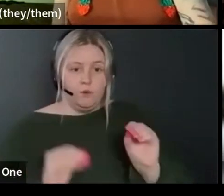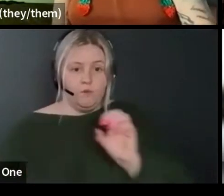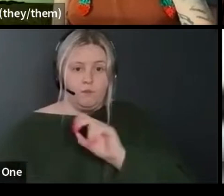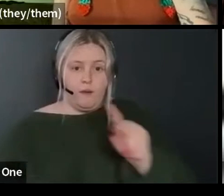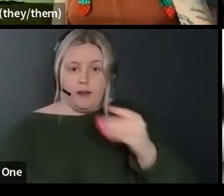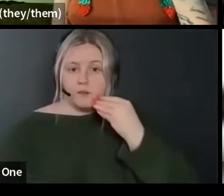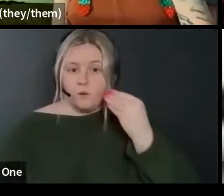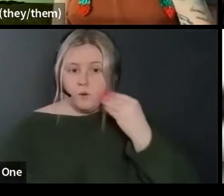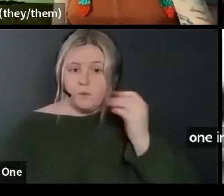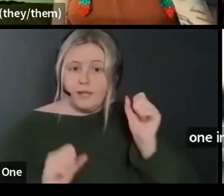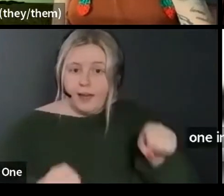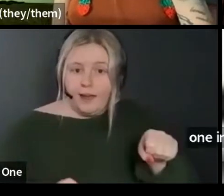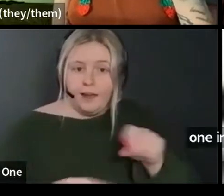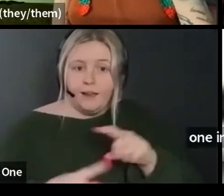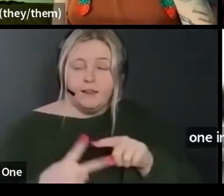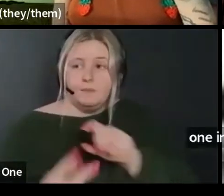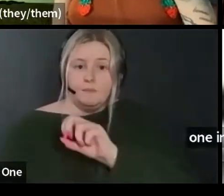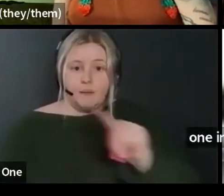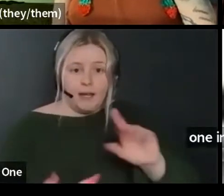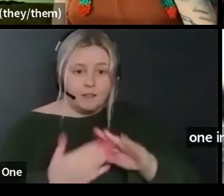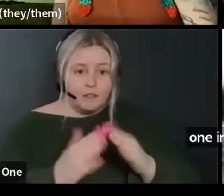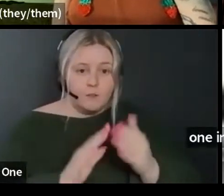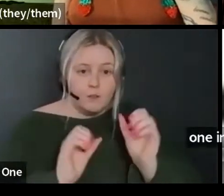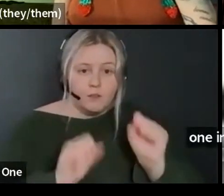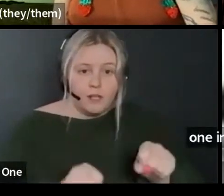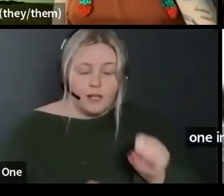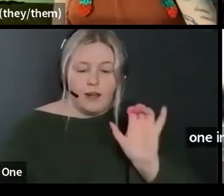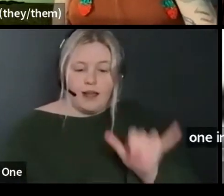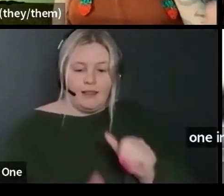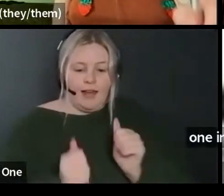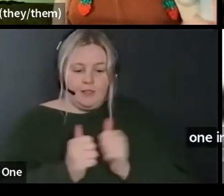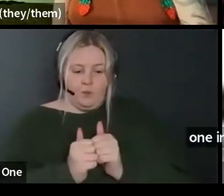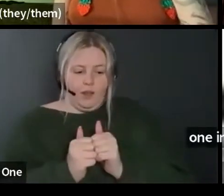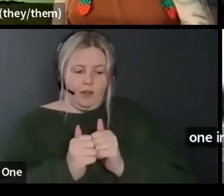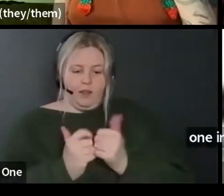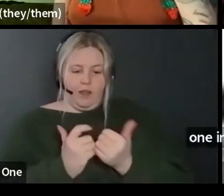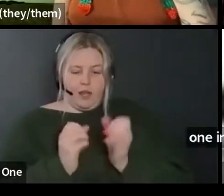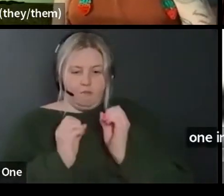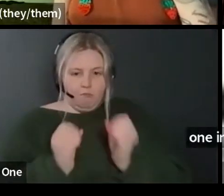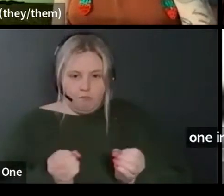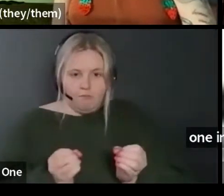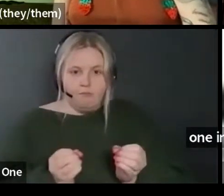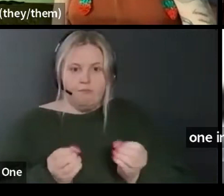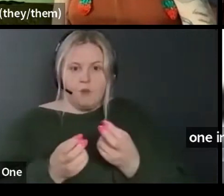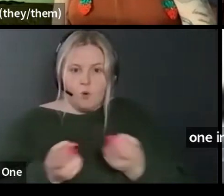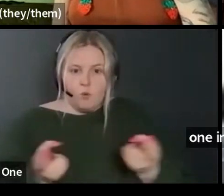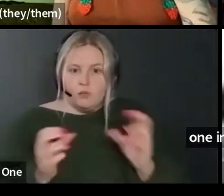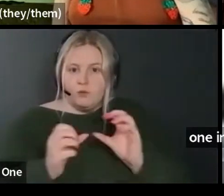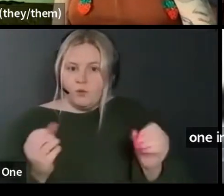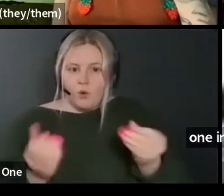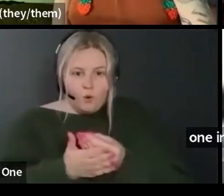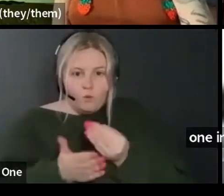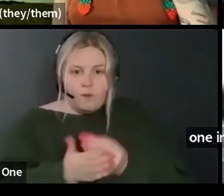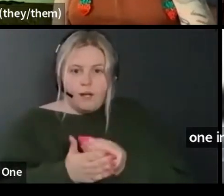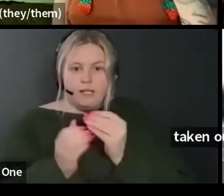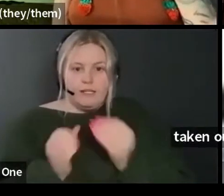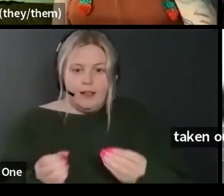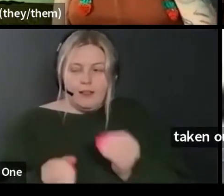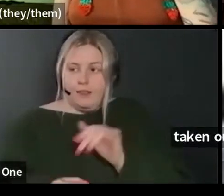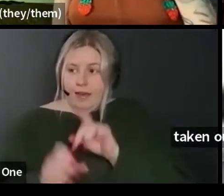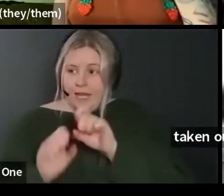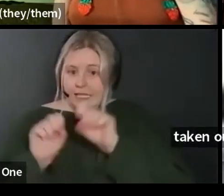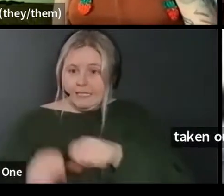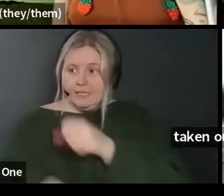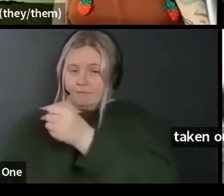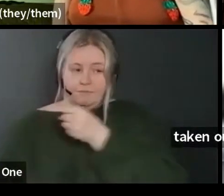their homes, back in their communities. And that's with our bare bones, sort of completely under-resourced and understaffed home care system. And that